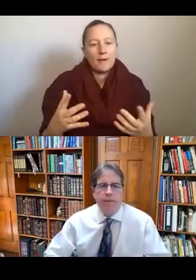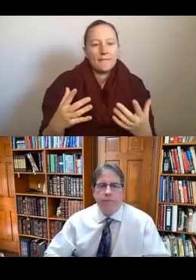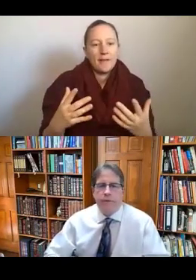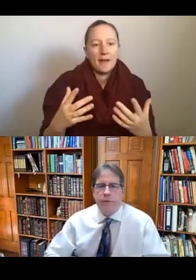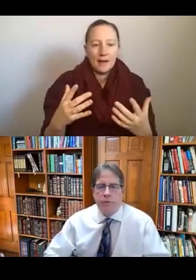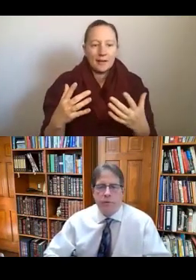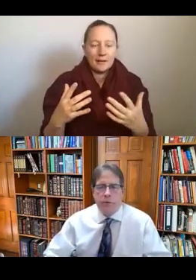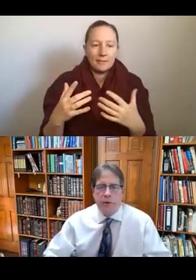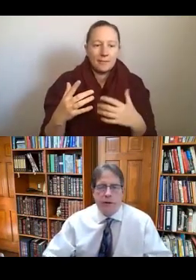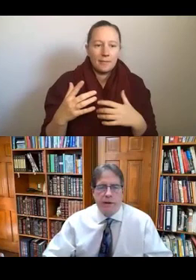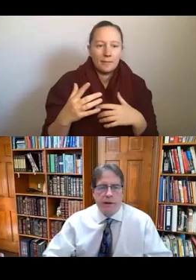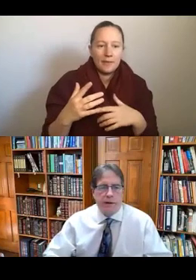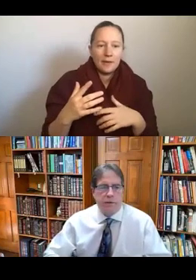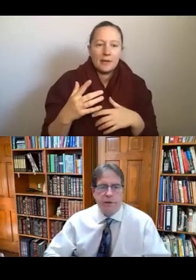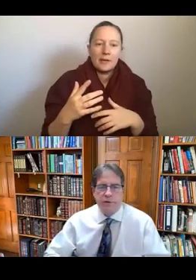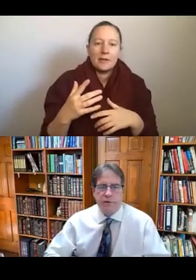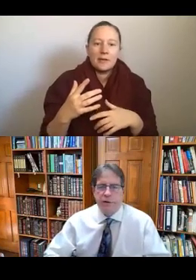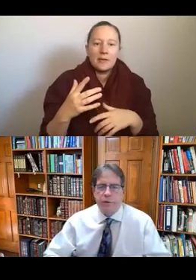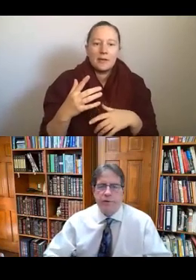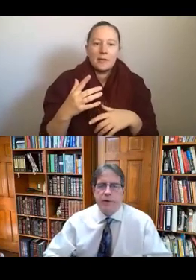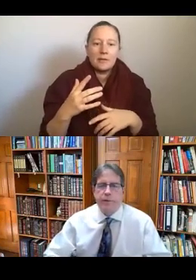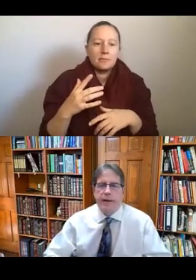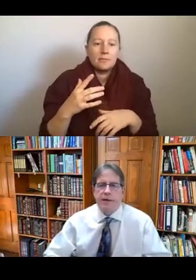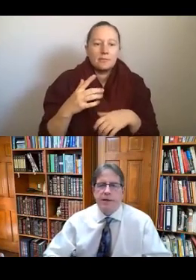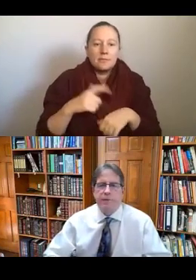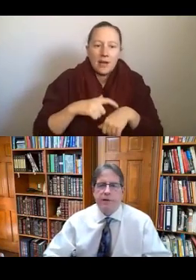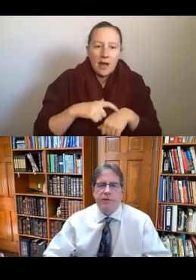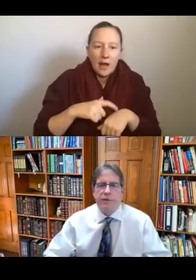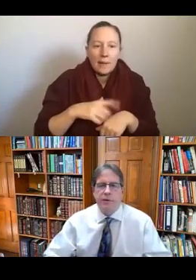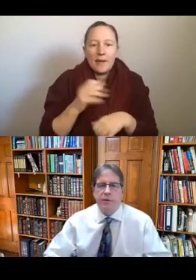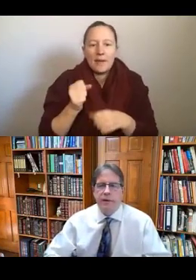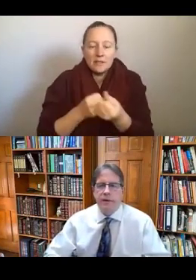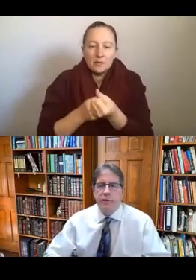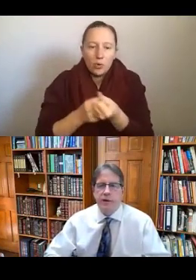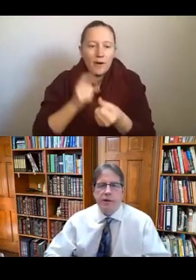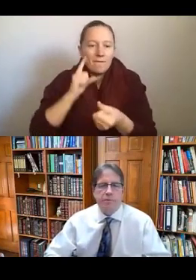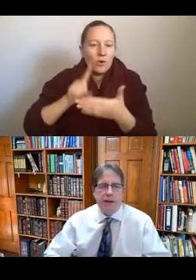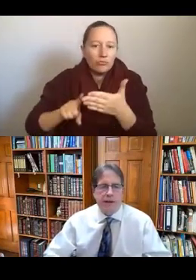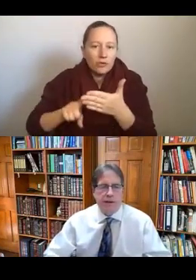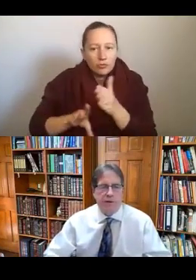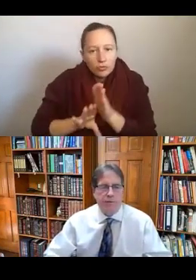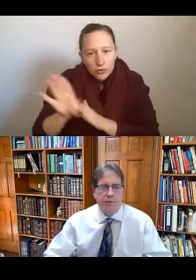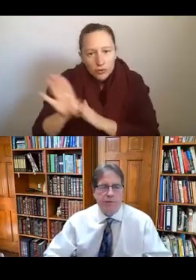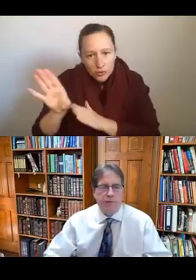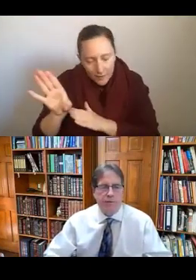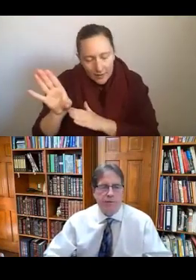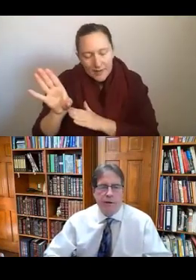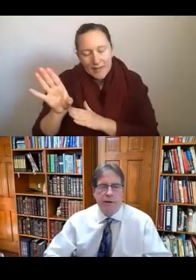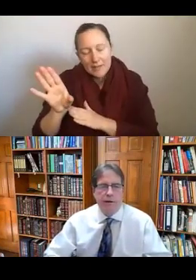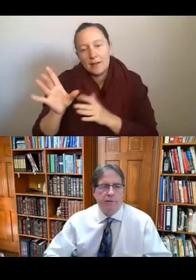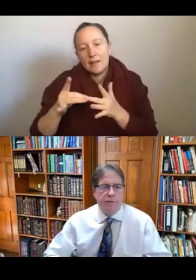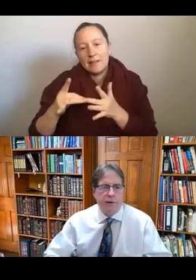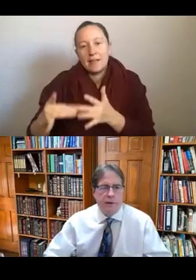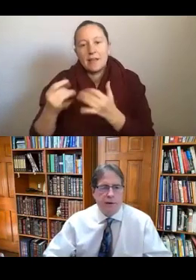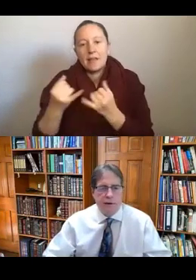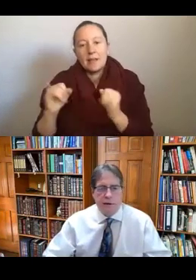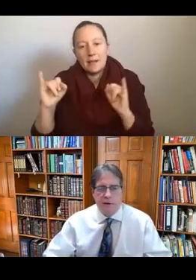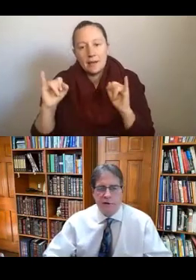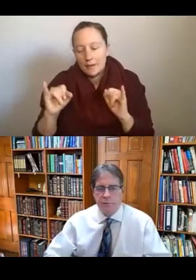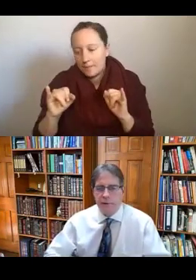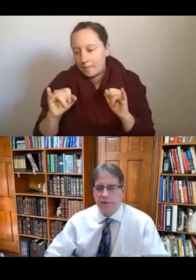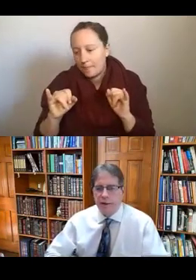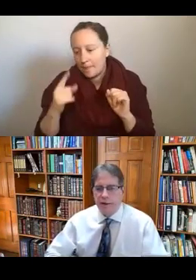support to conduct research and career development activities leading to independence in any of